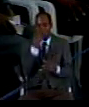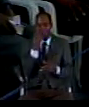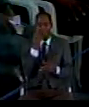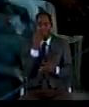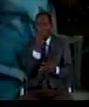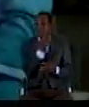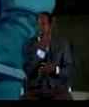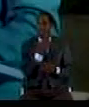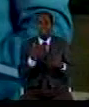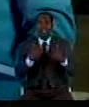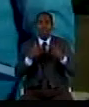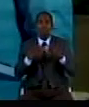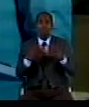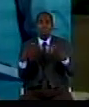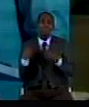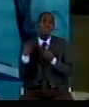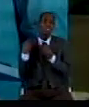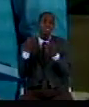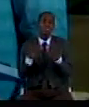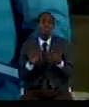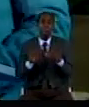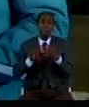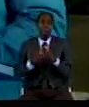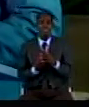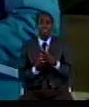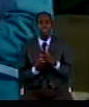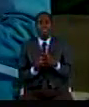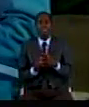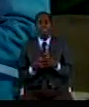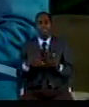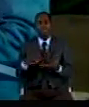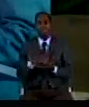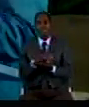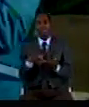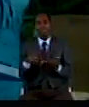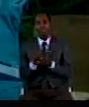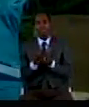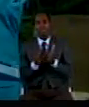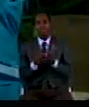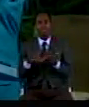since we started? Jalingo choir, please come up.